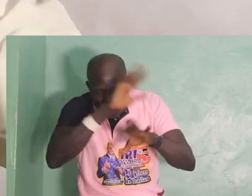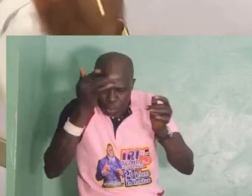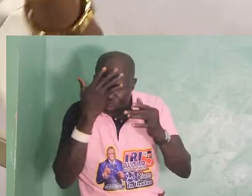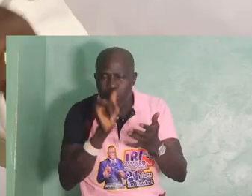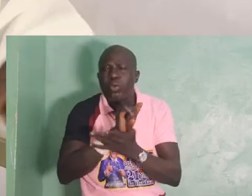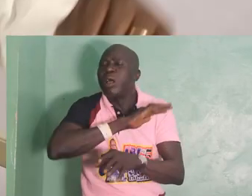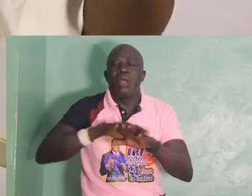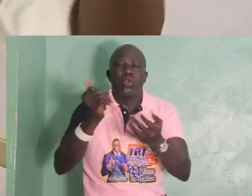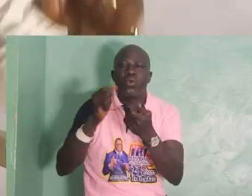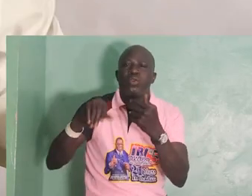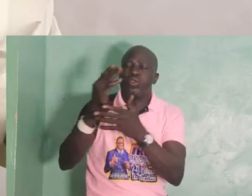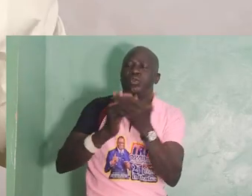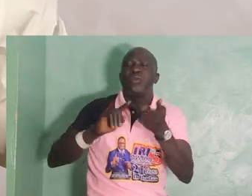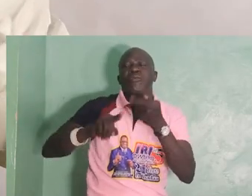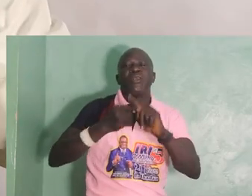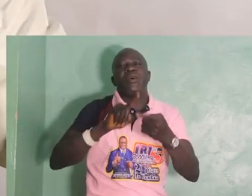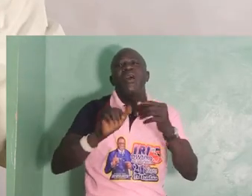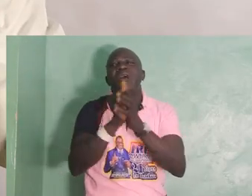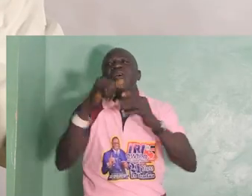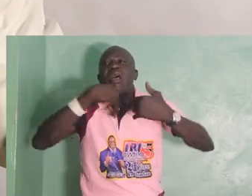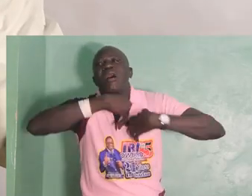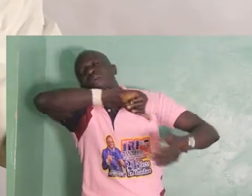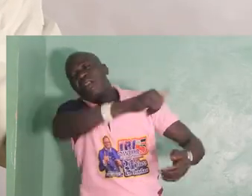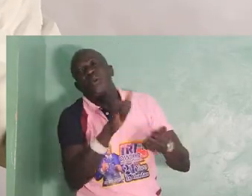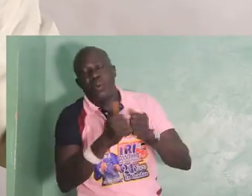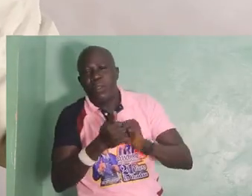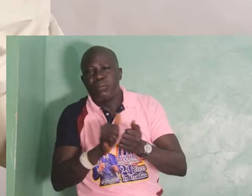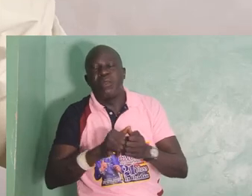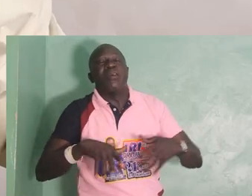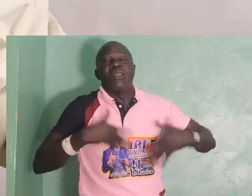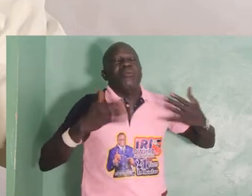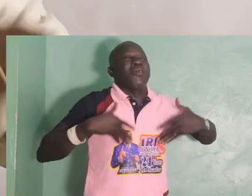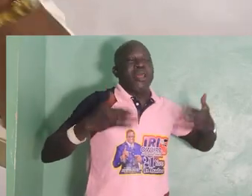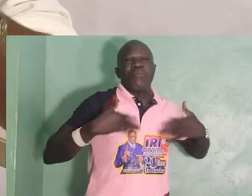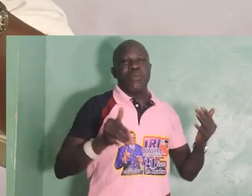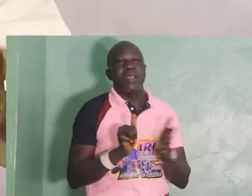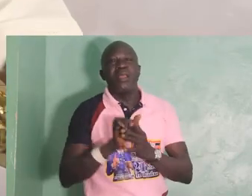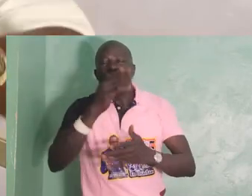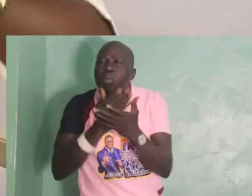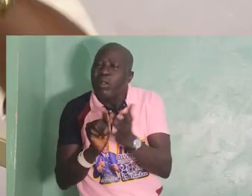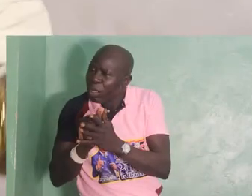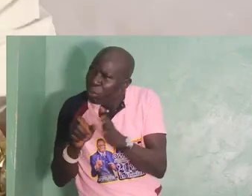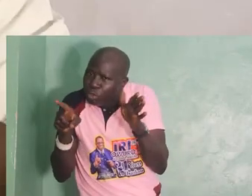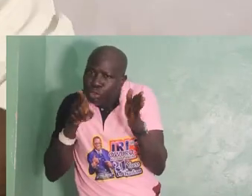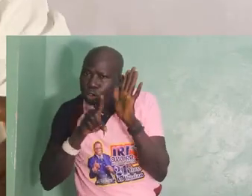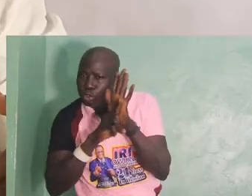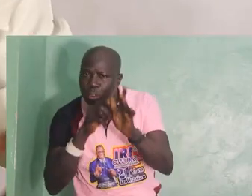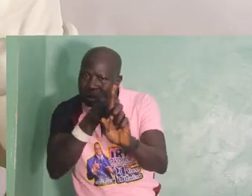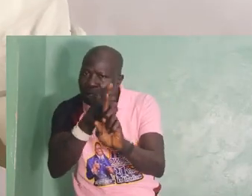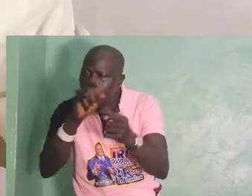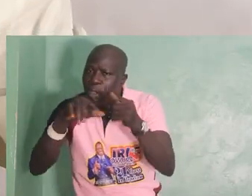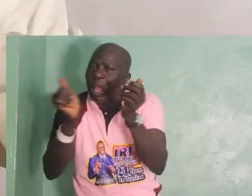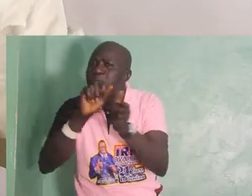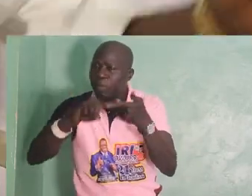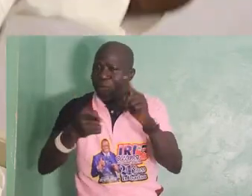disgraced. Awon ore kan be to ba ni problem loni. There are some friends that if you have problems, won ma yo eni. They will be mocking. But won farahan bi ore. They will appear to you